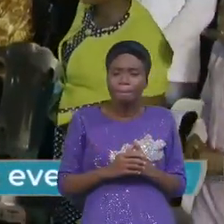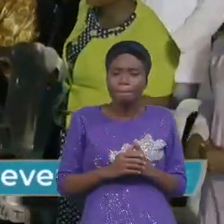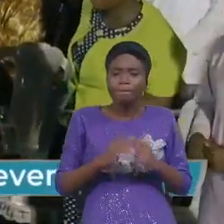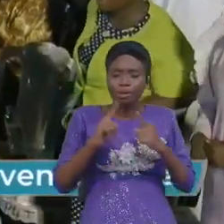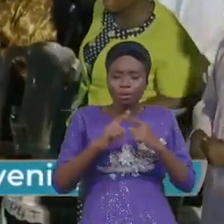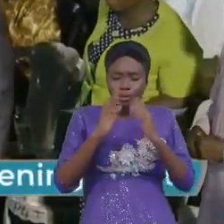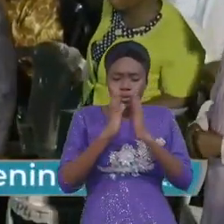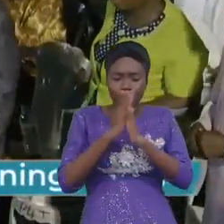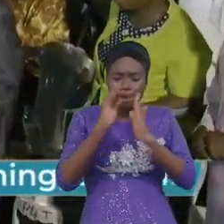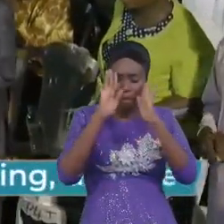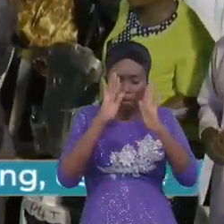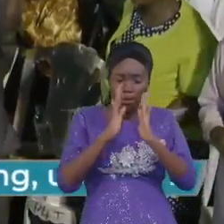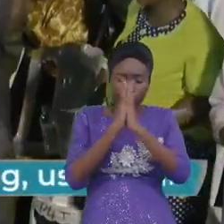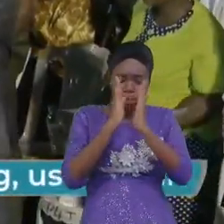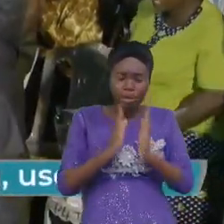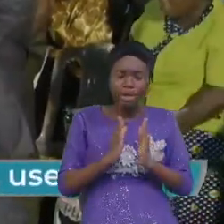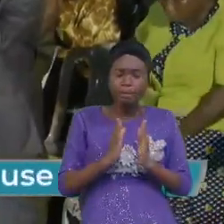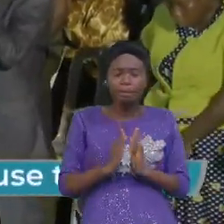the miracle prayer